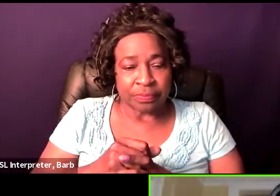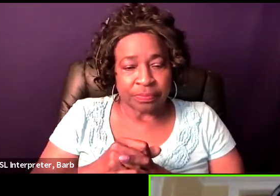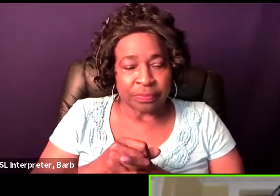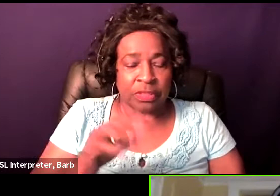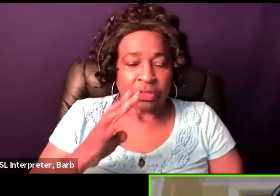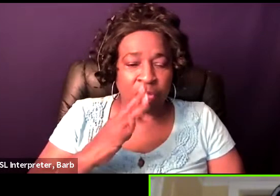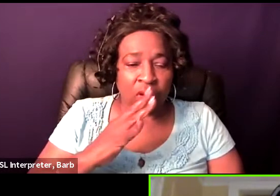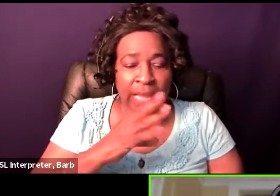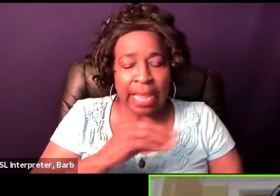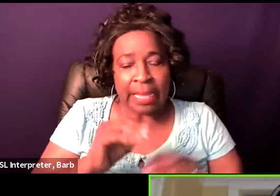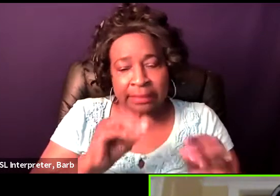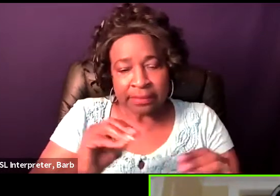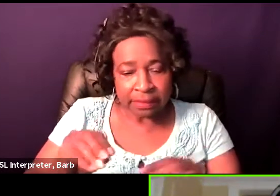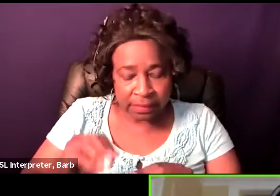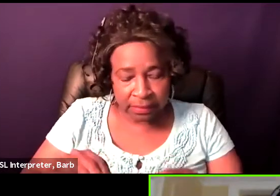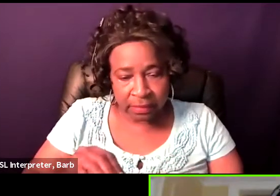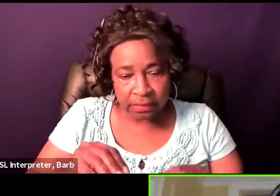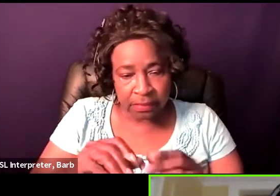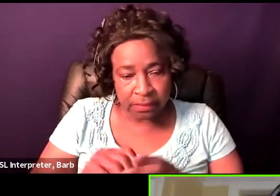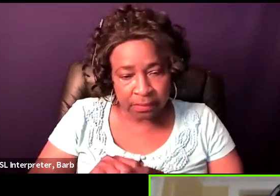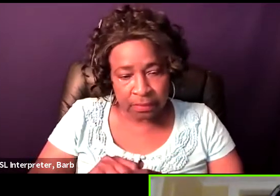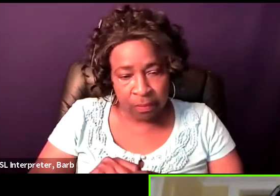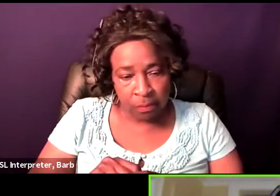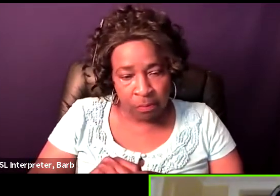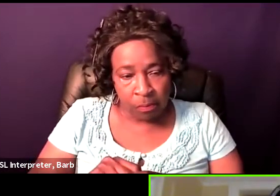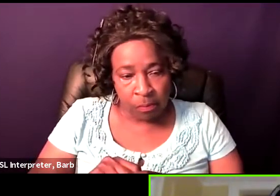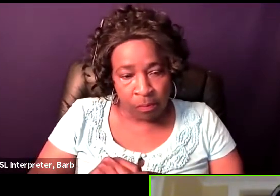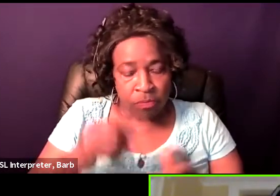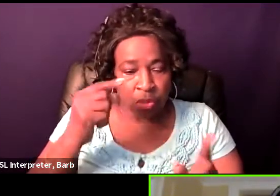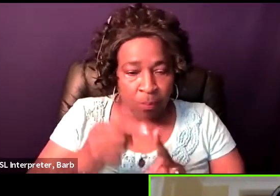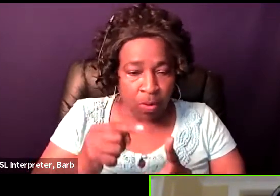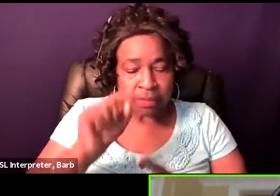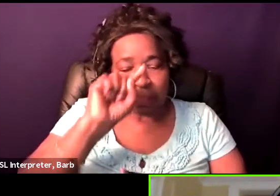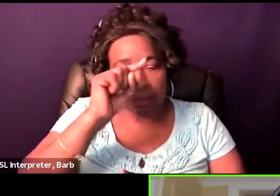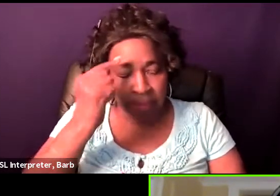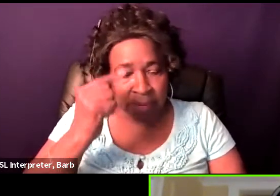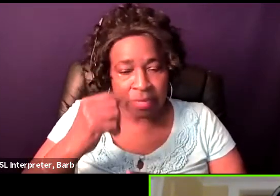How should we talk and teach support to Black youth